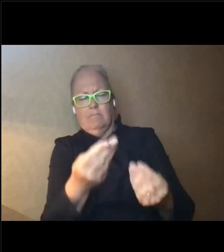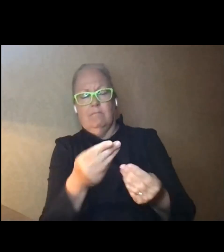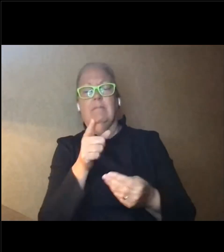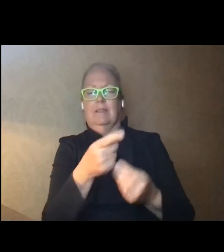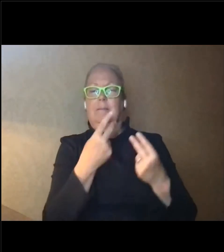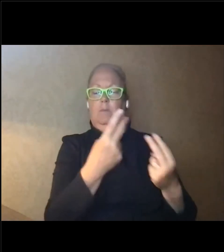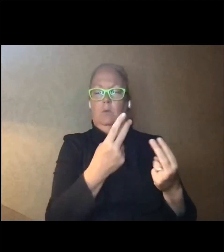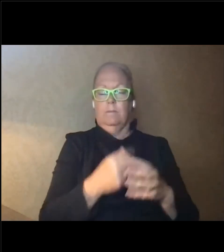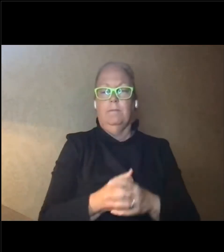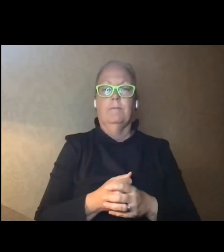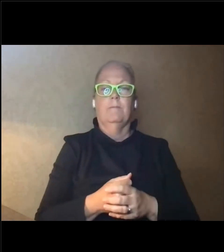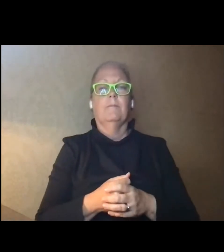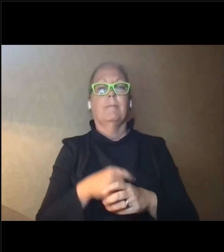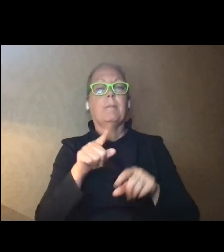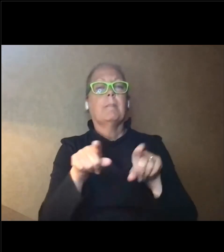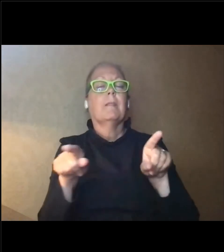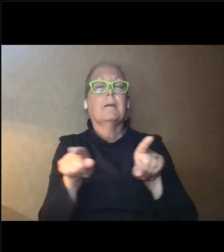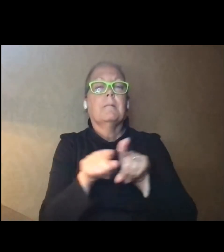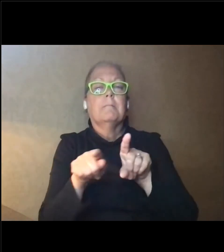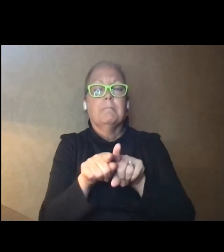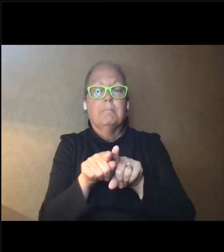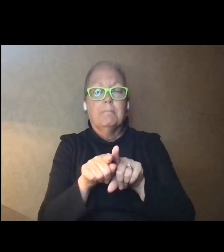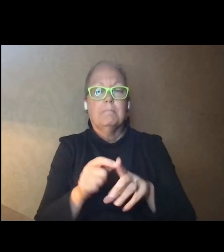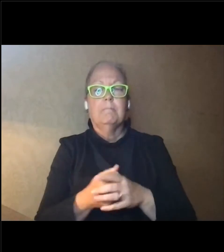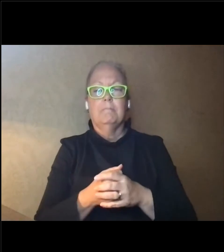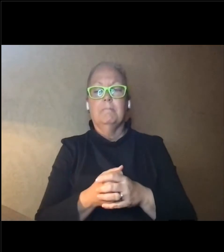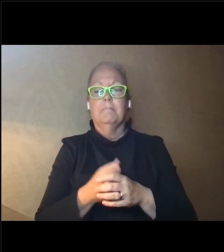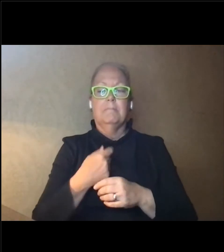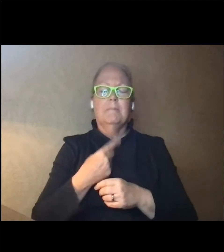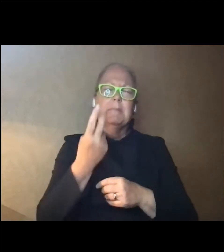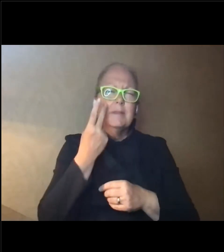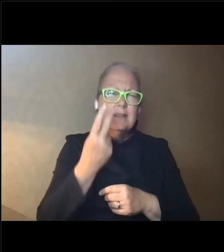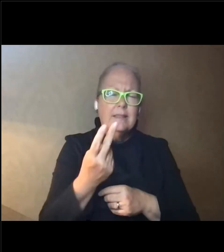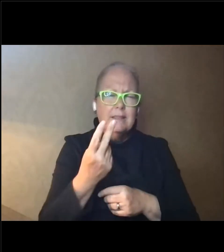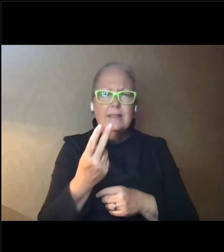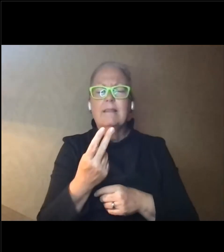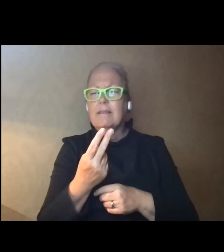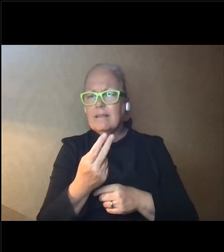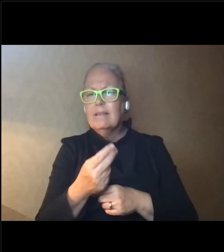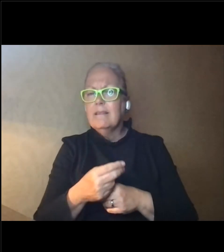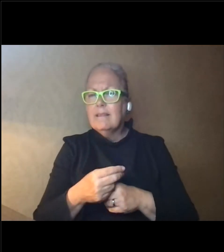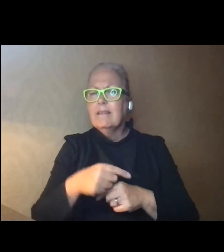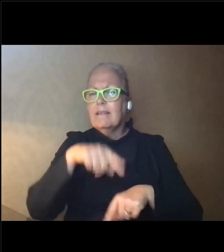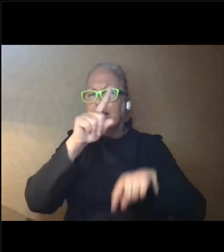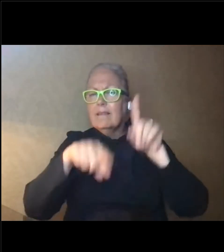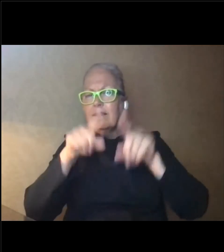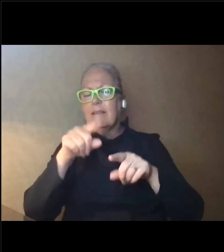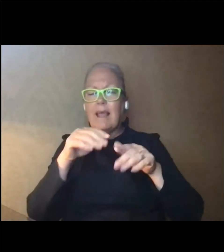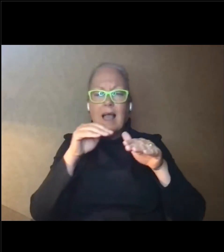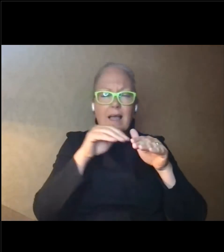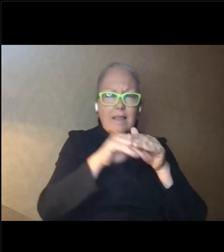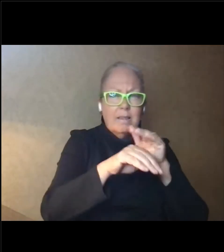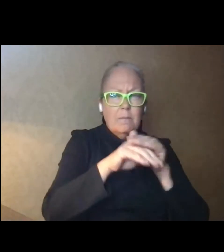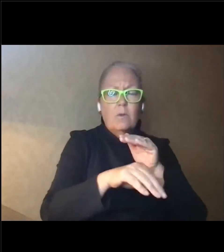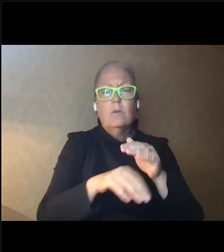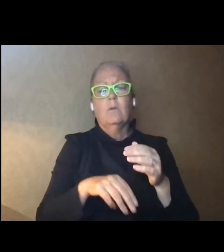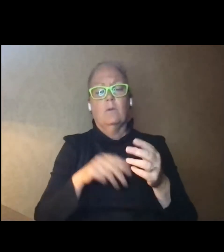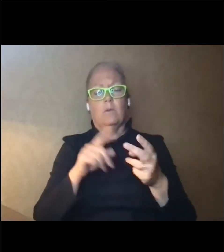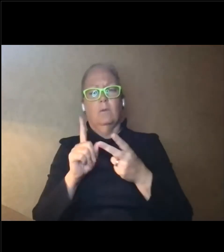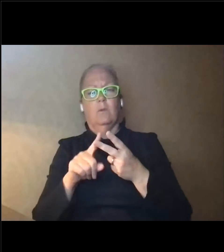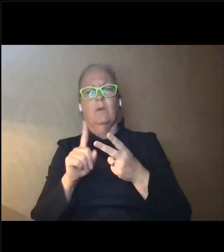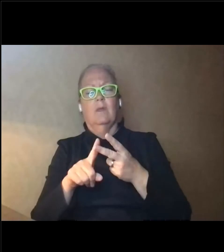same recommendation also captures quite a number of issues to do with accessibility, issues to do with